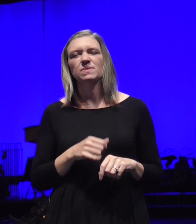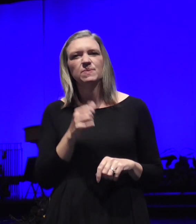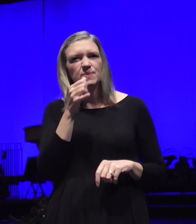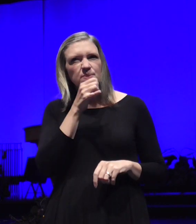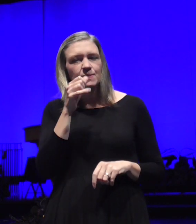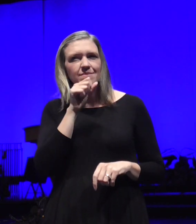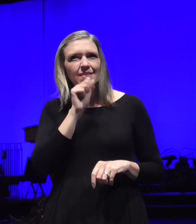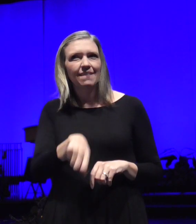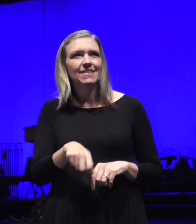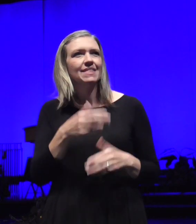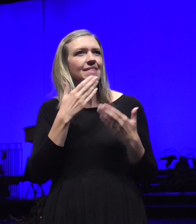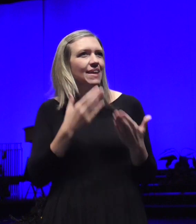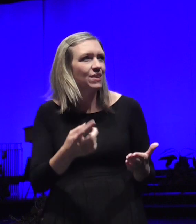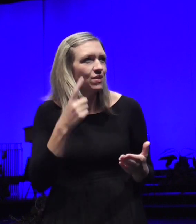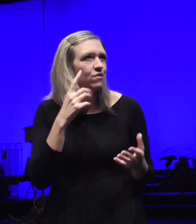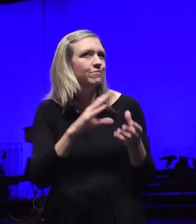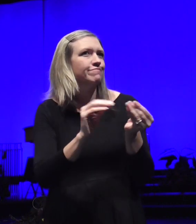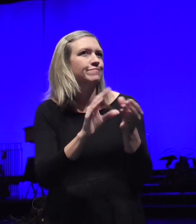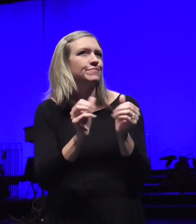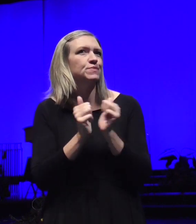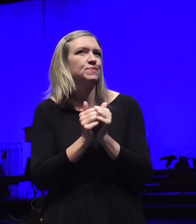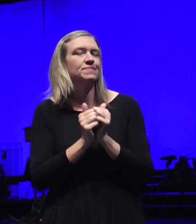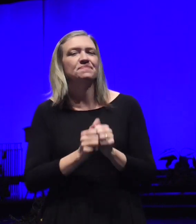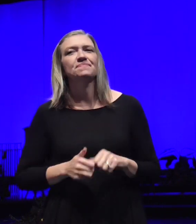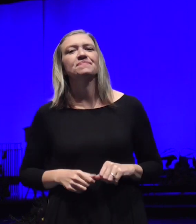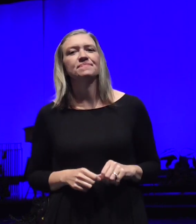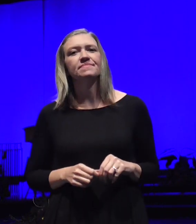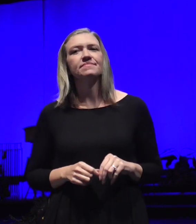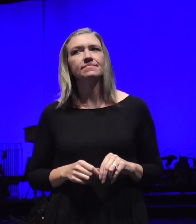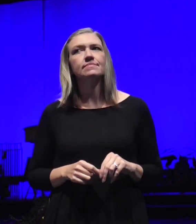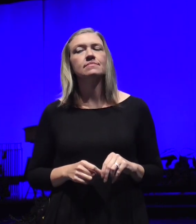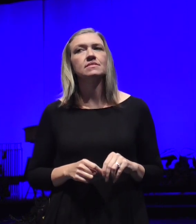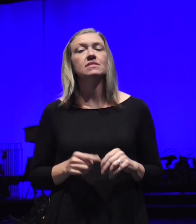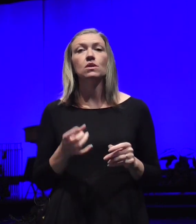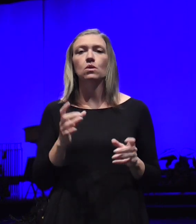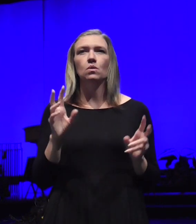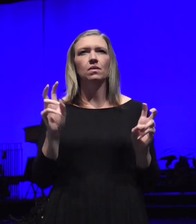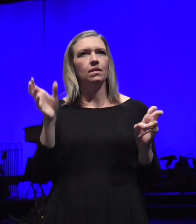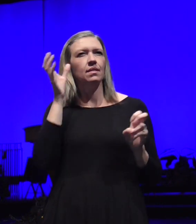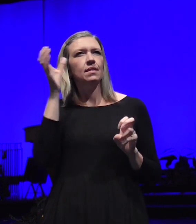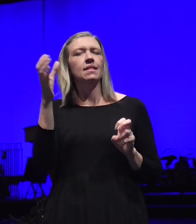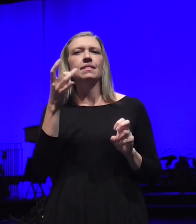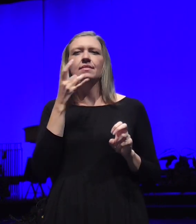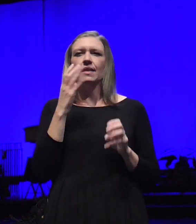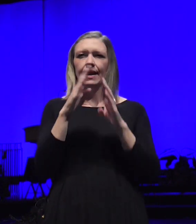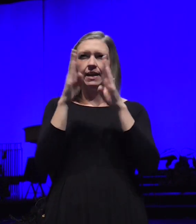Ooh, I love it. Thank you for reciting that with me. So the lighthouse,